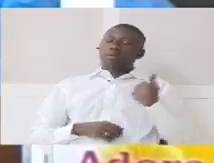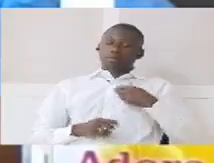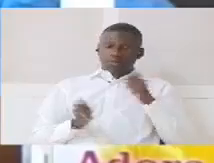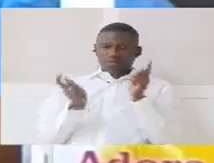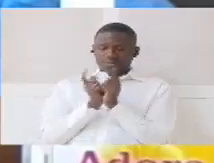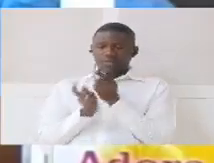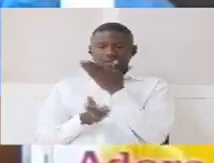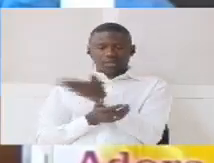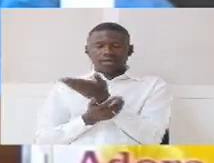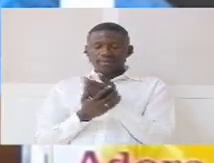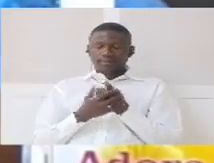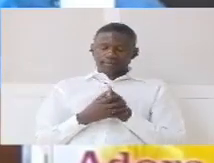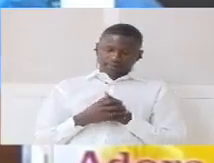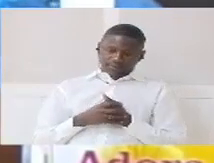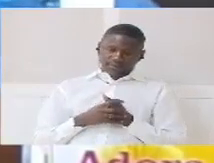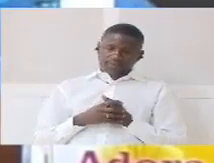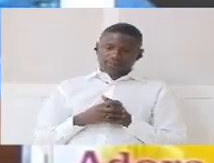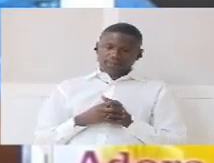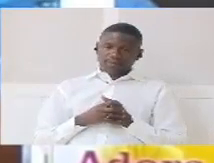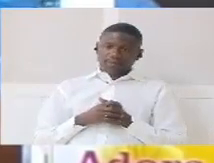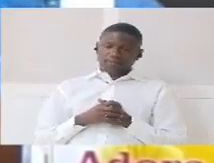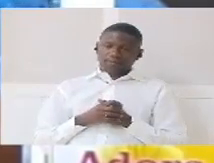kitchen. And those posted at the kitchen,